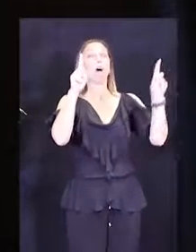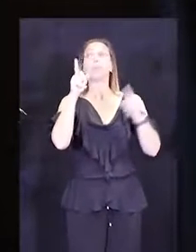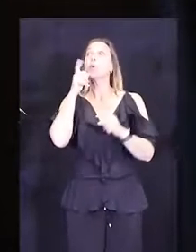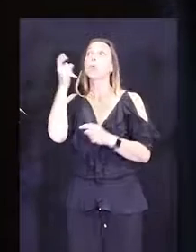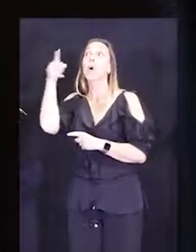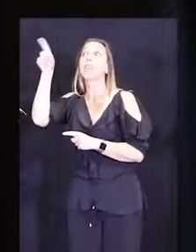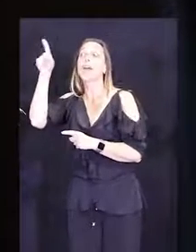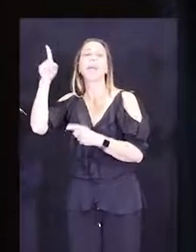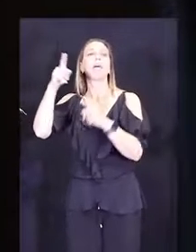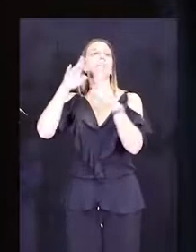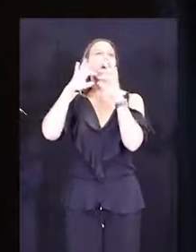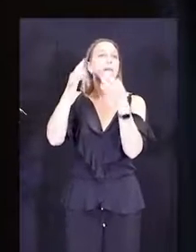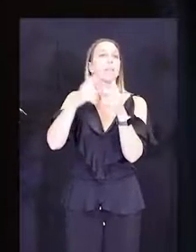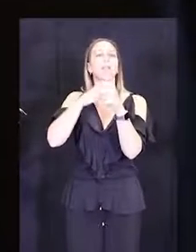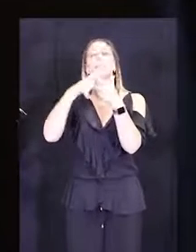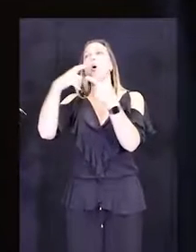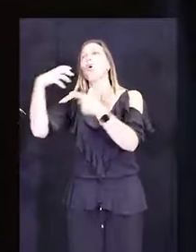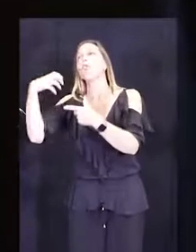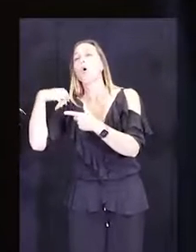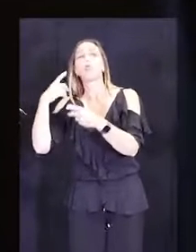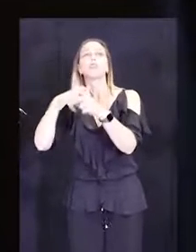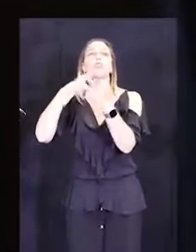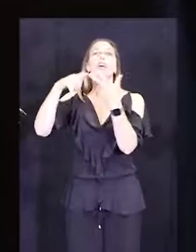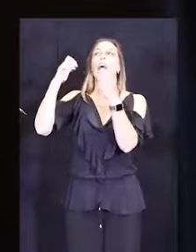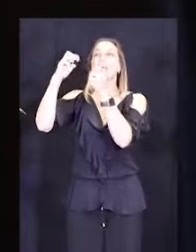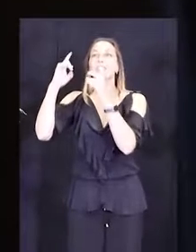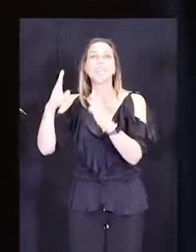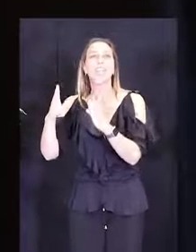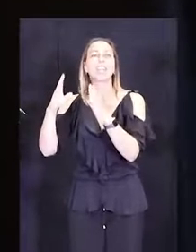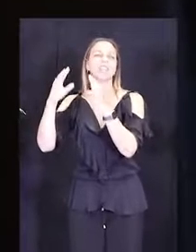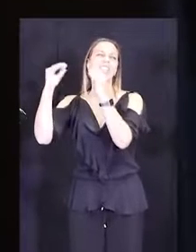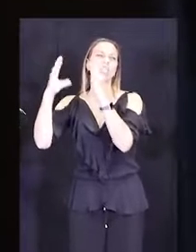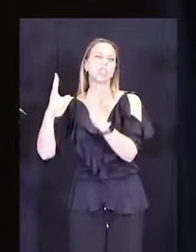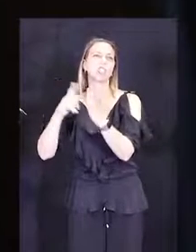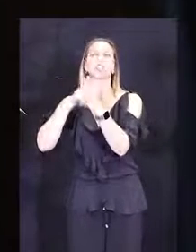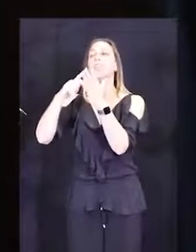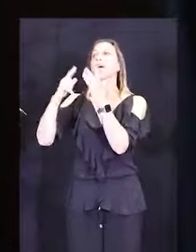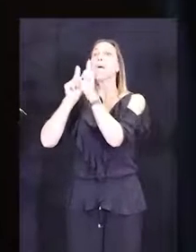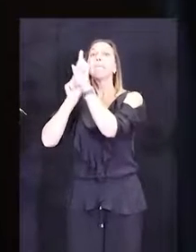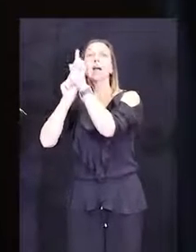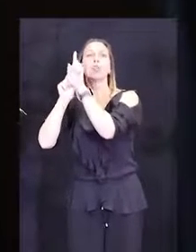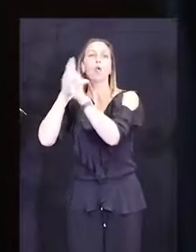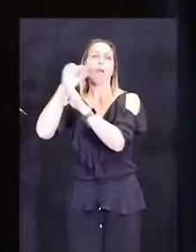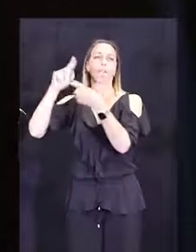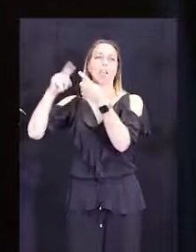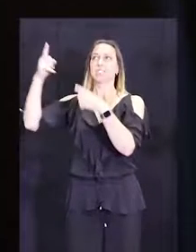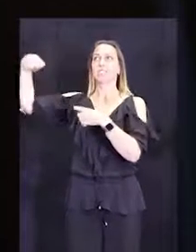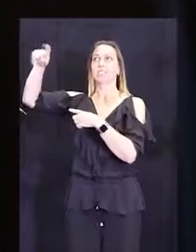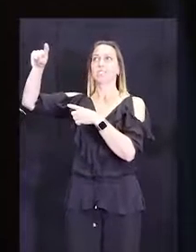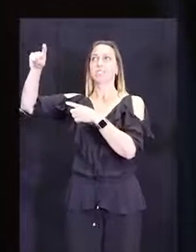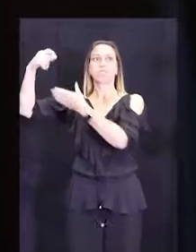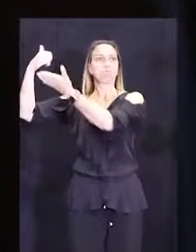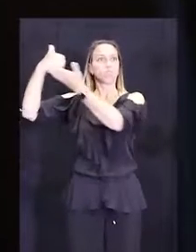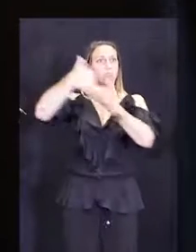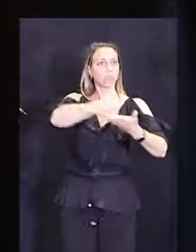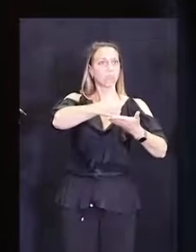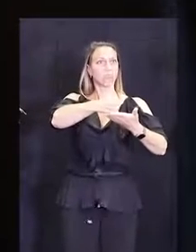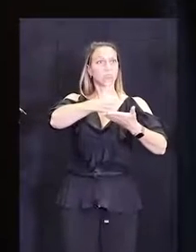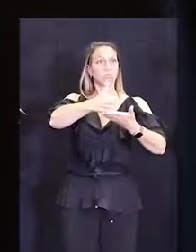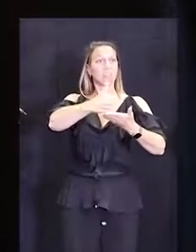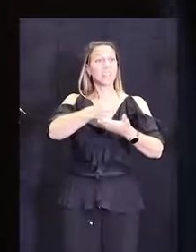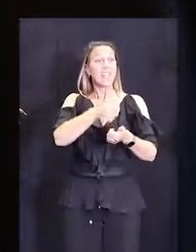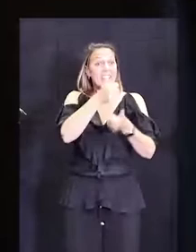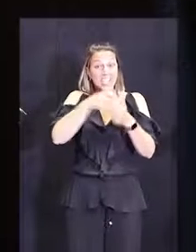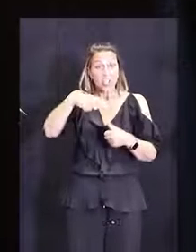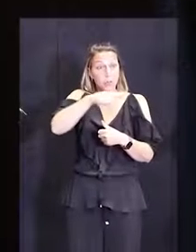our families, coaches, educators, mentors, and friends. Each of us has a